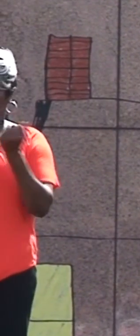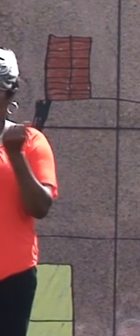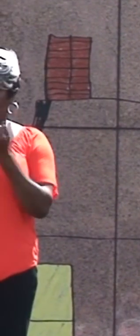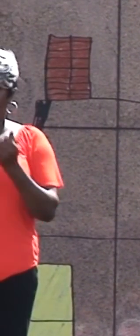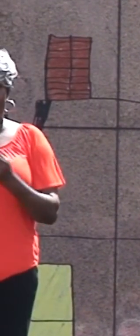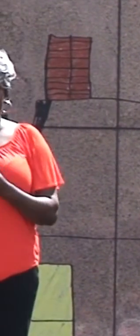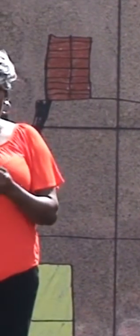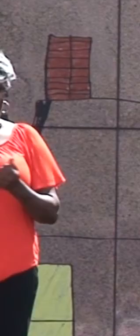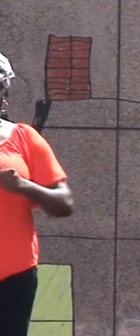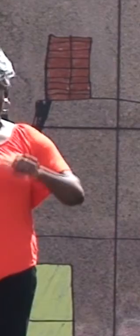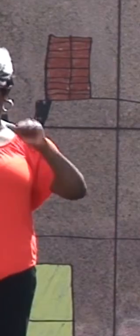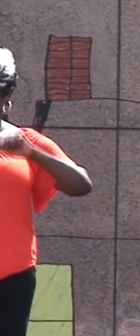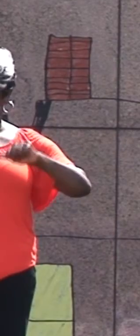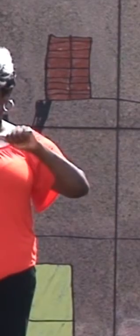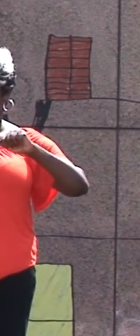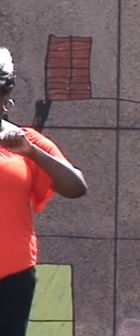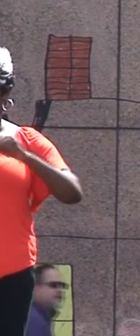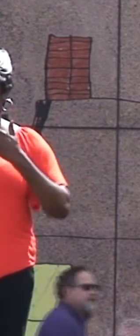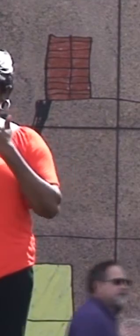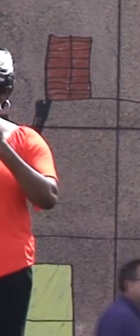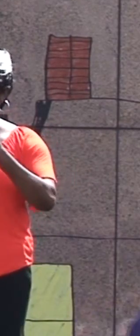for science. Thank you.